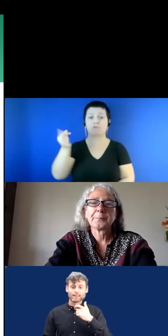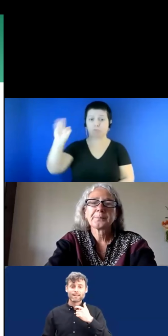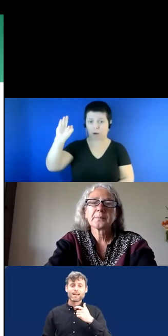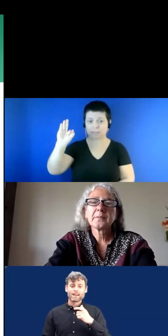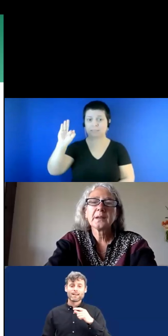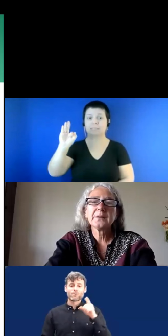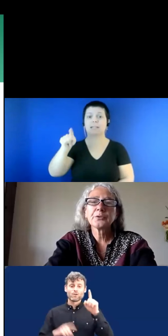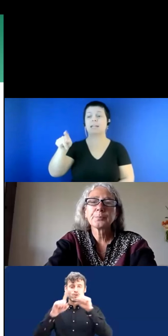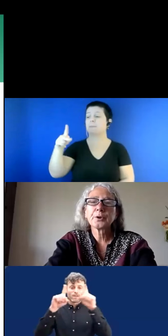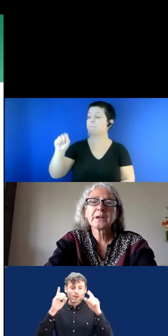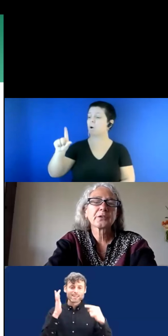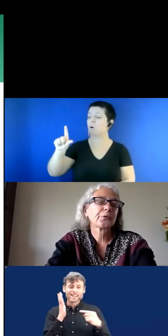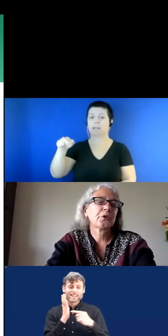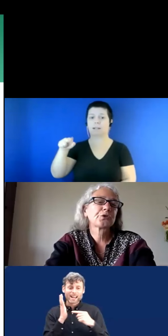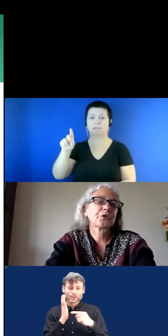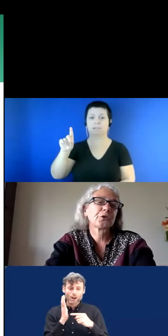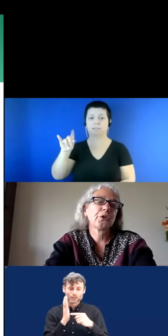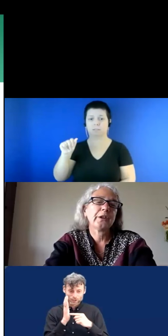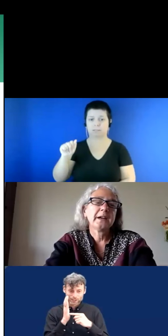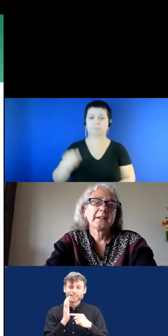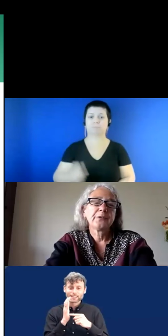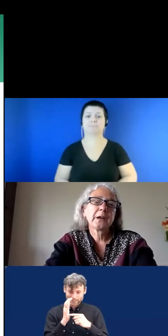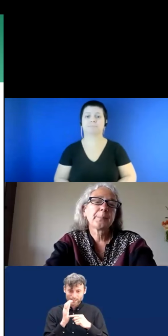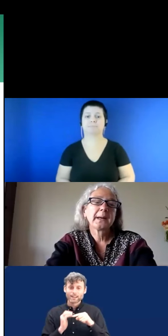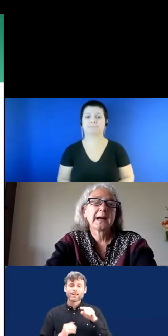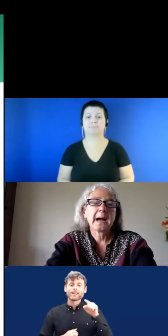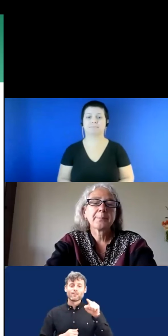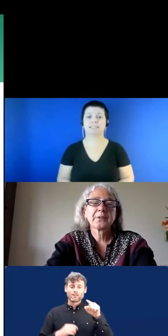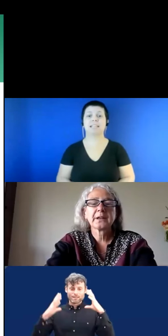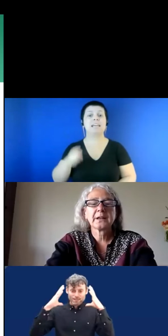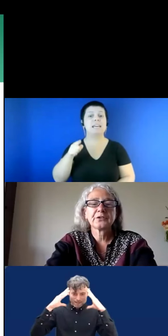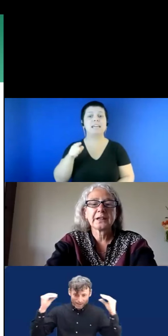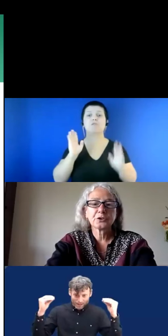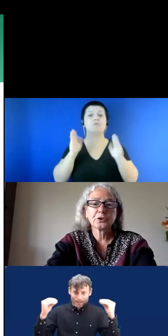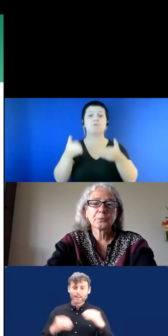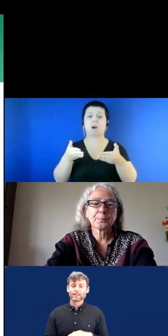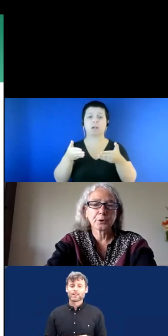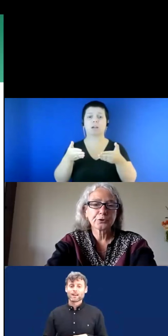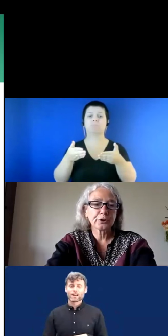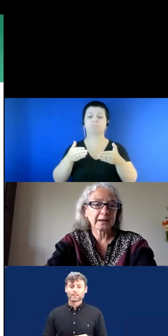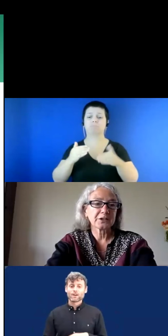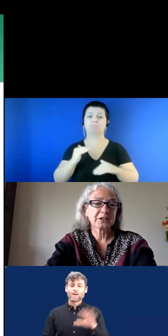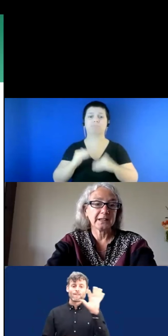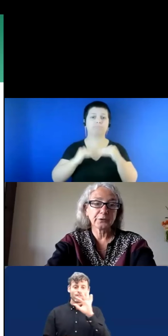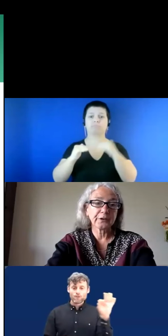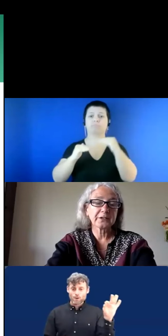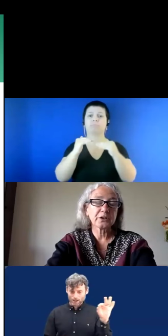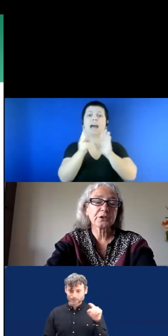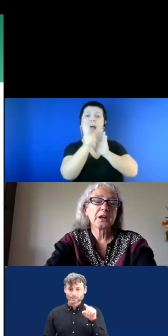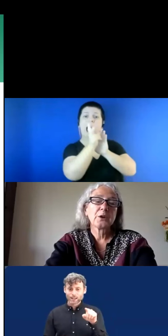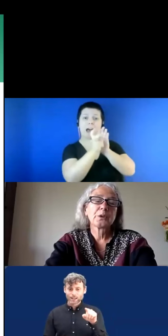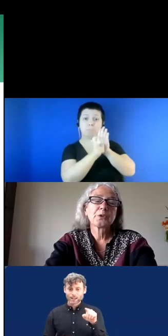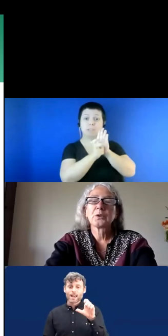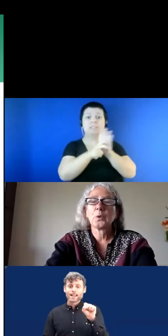Poland. And this project focuses on developing haptic, intelligent, personalized